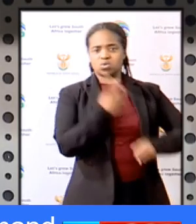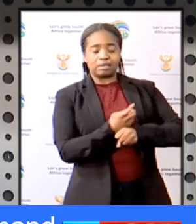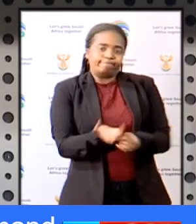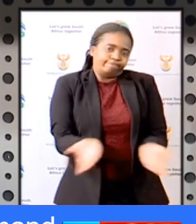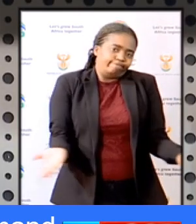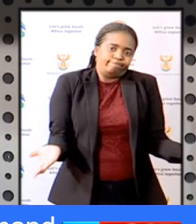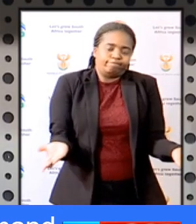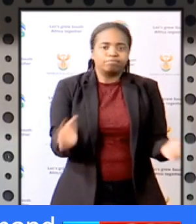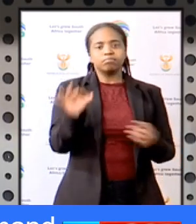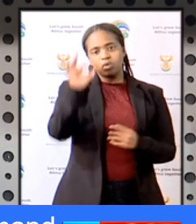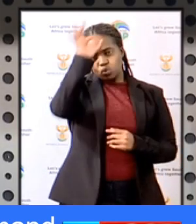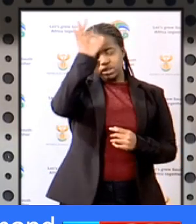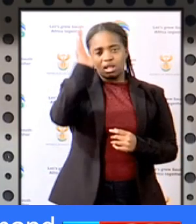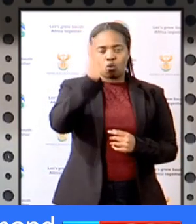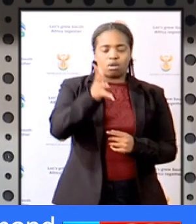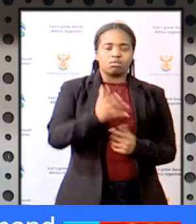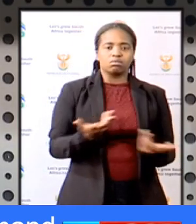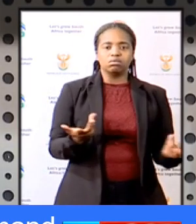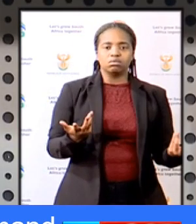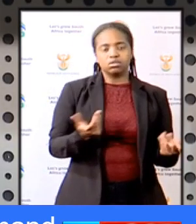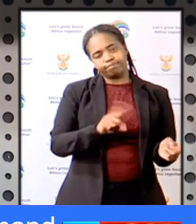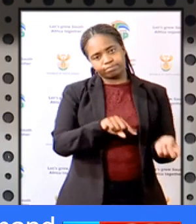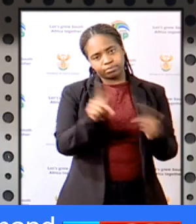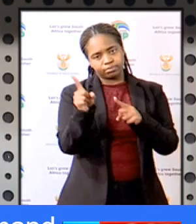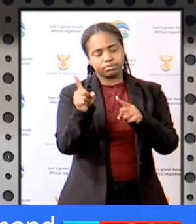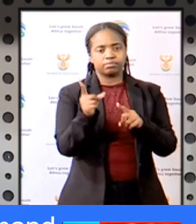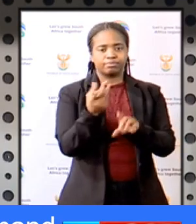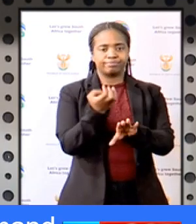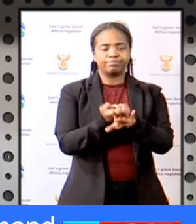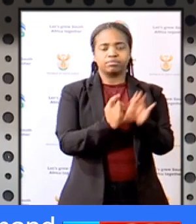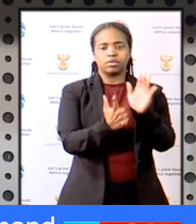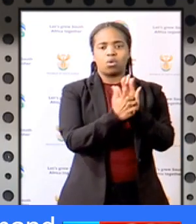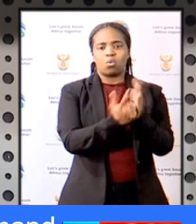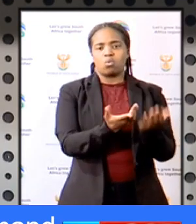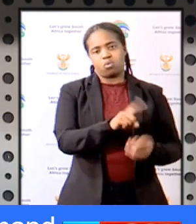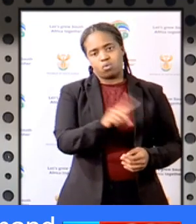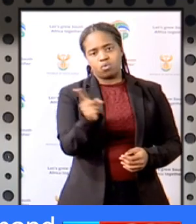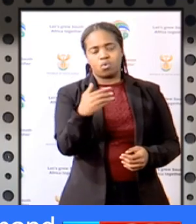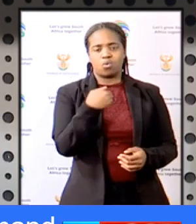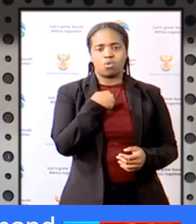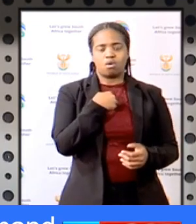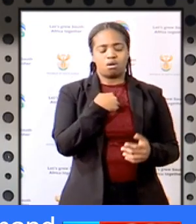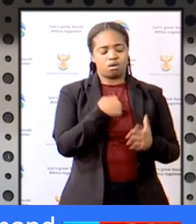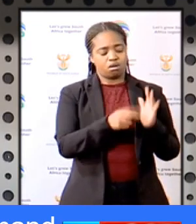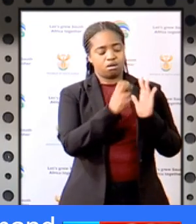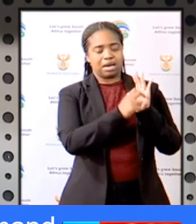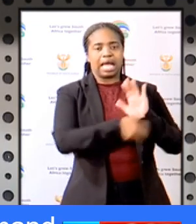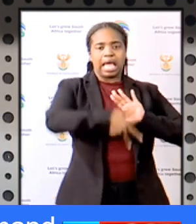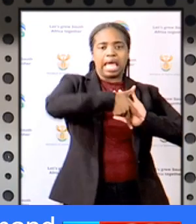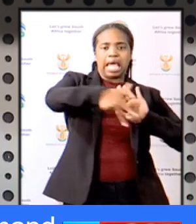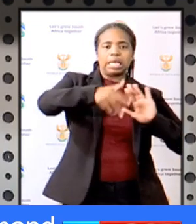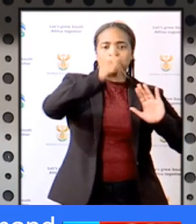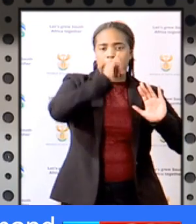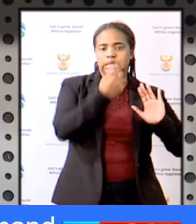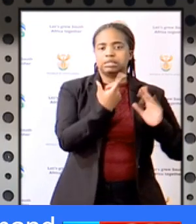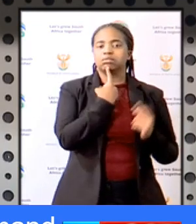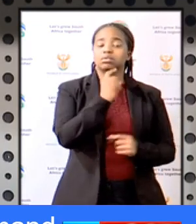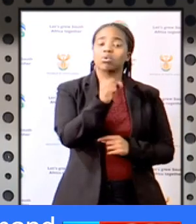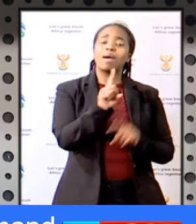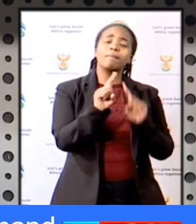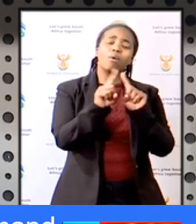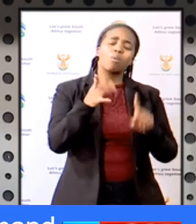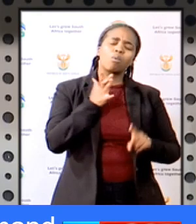have to enforce the law in terms of the Criminal Procedure Act. But what we want